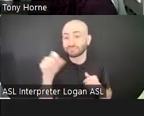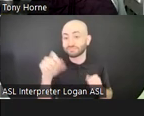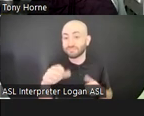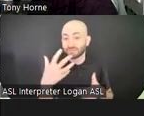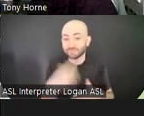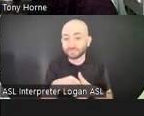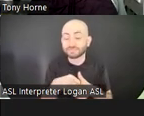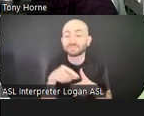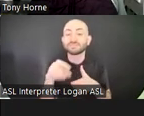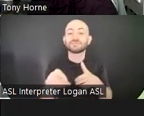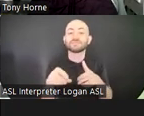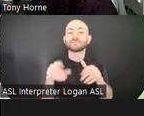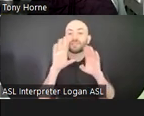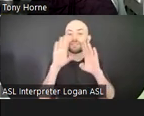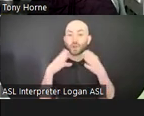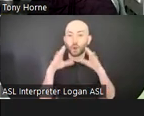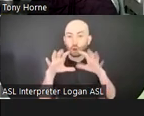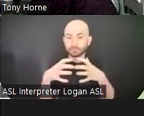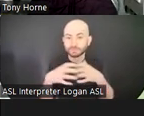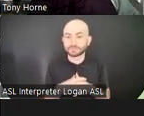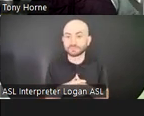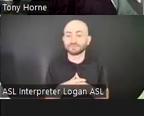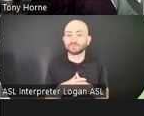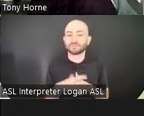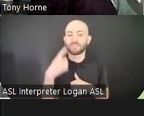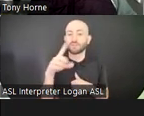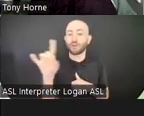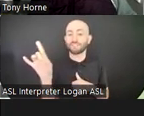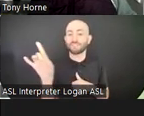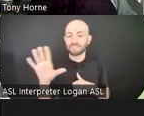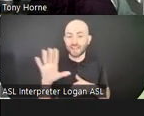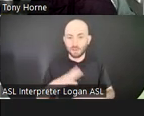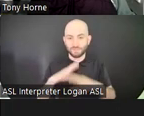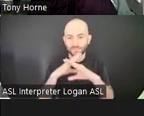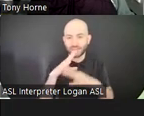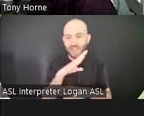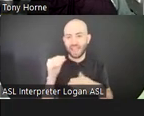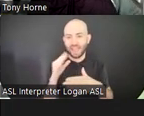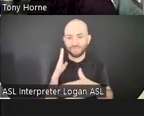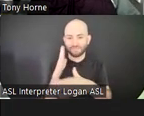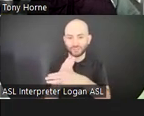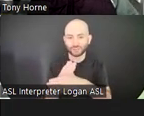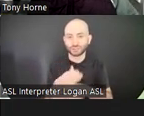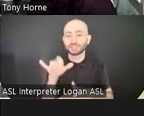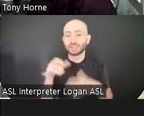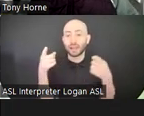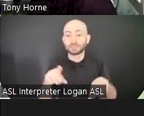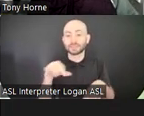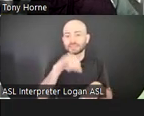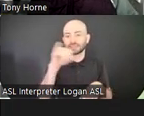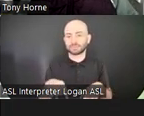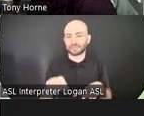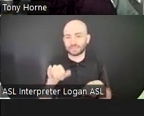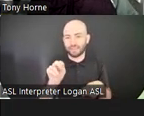focus group for violence prevention and intervention that happens in indianapolis indiana